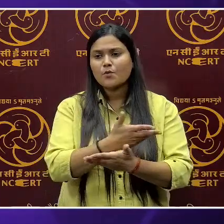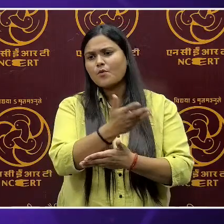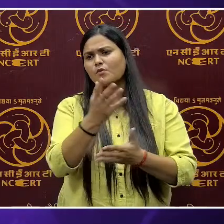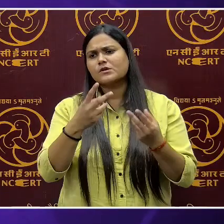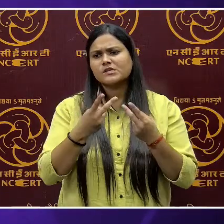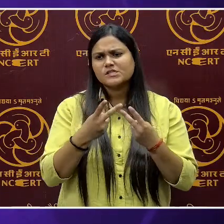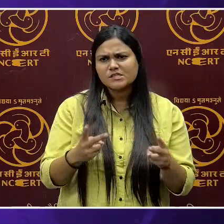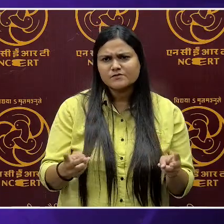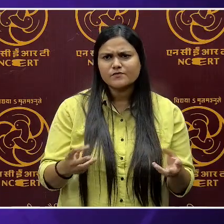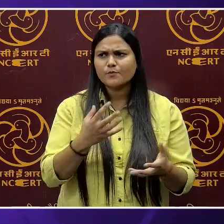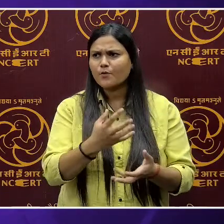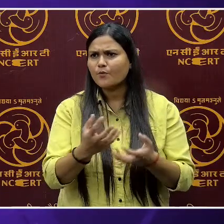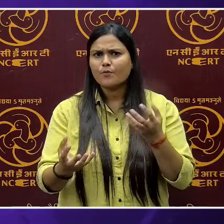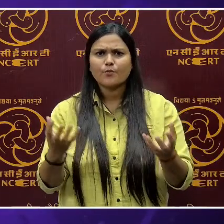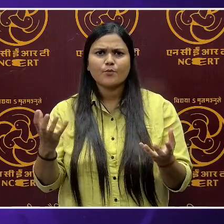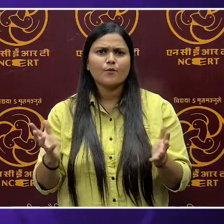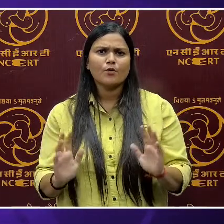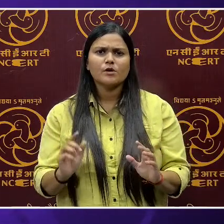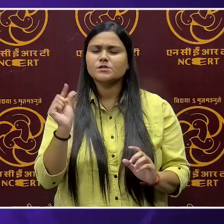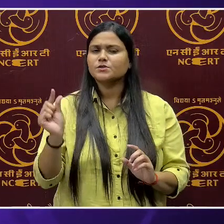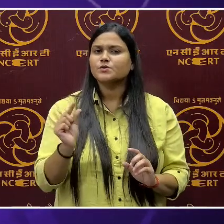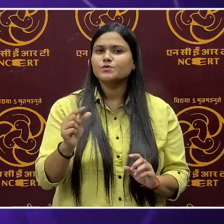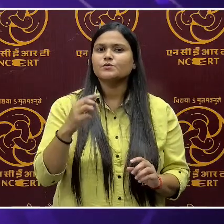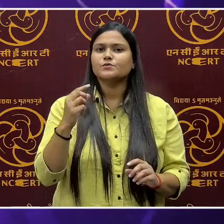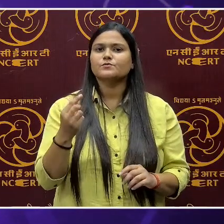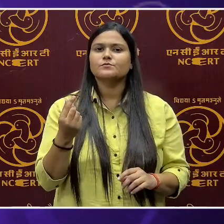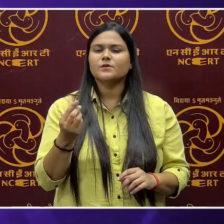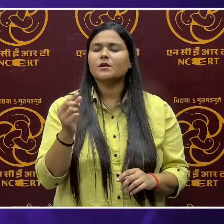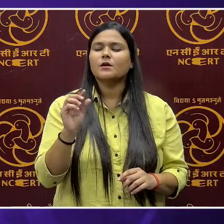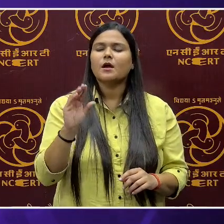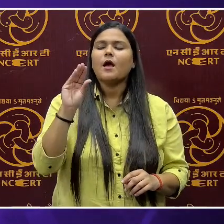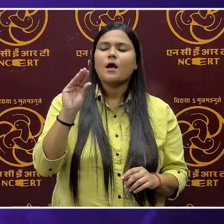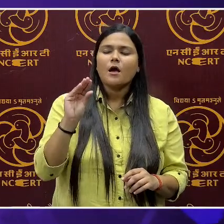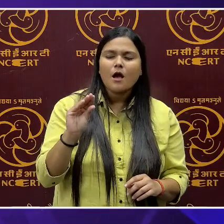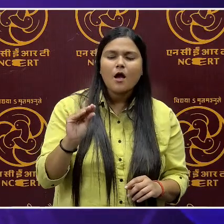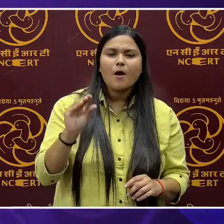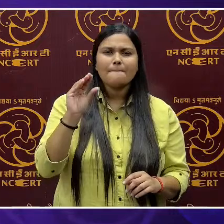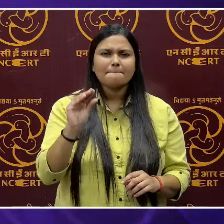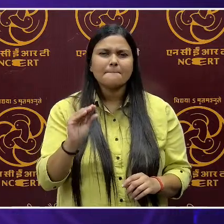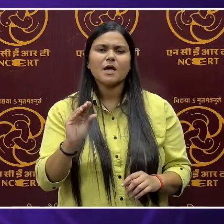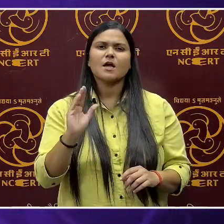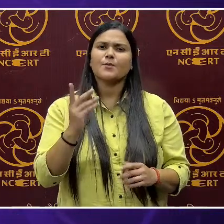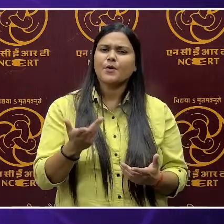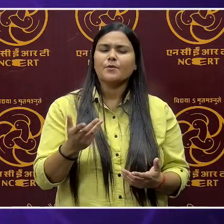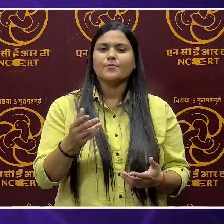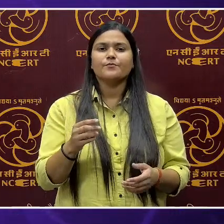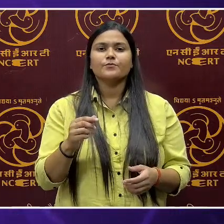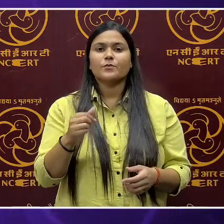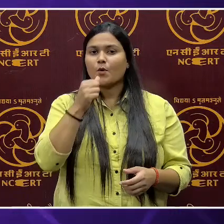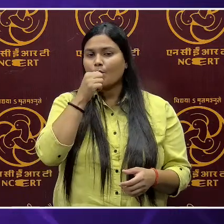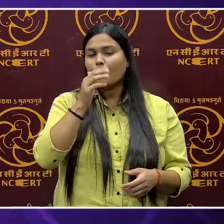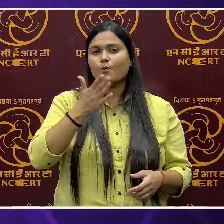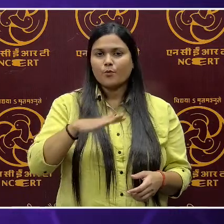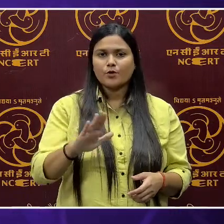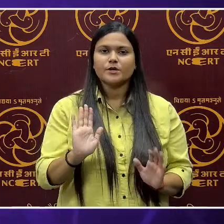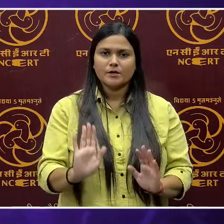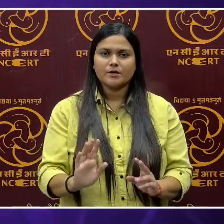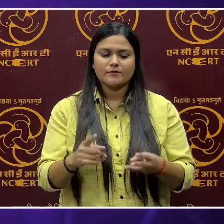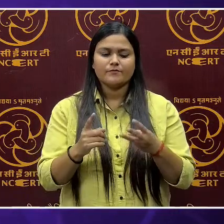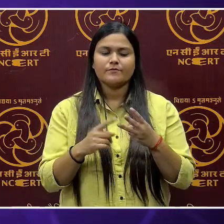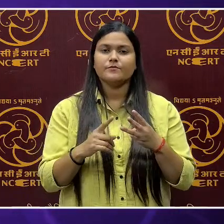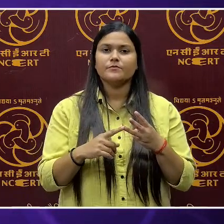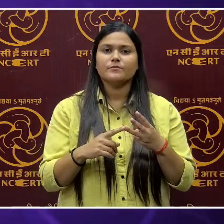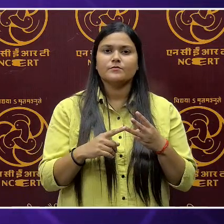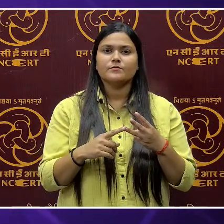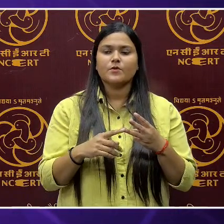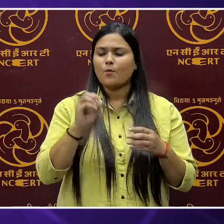appliances should be such that they use minimal water and not waste it. Step 3 would be that